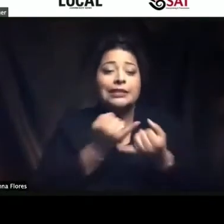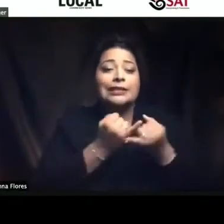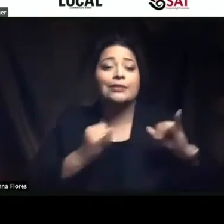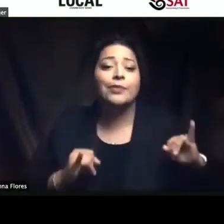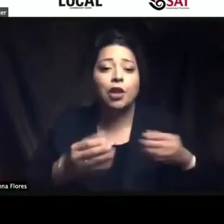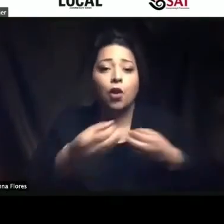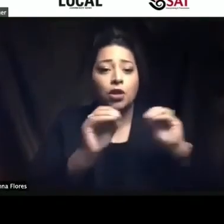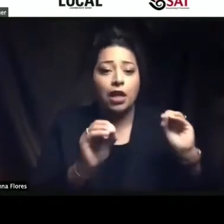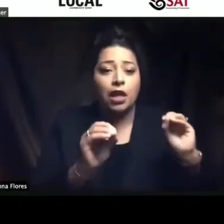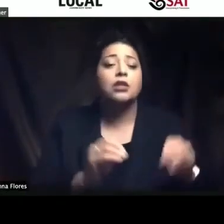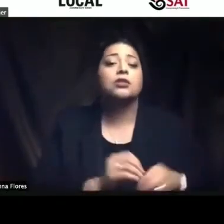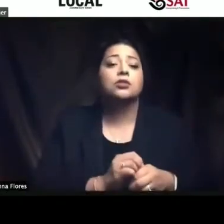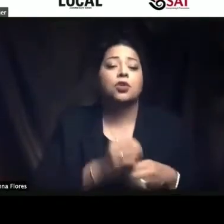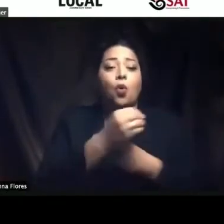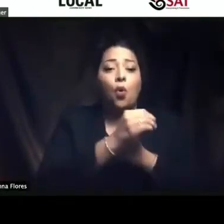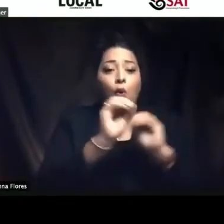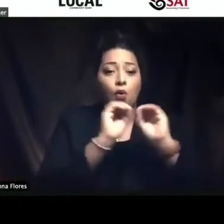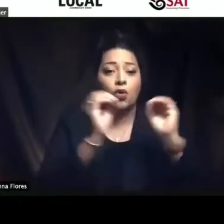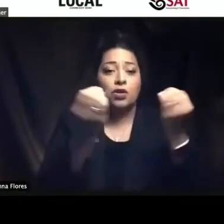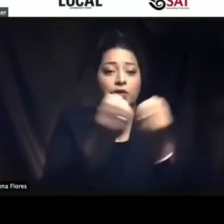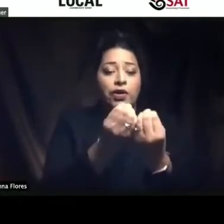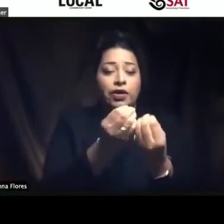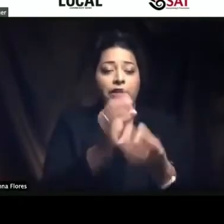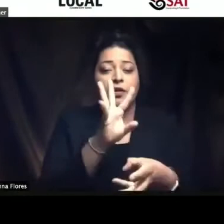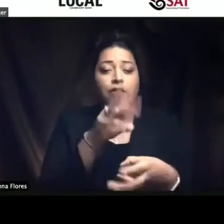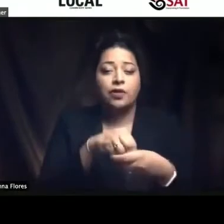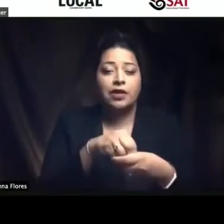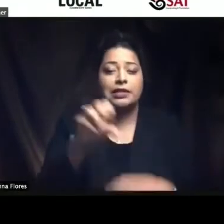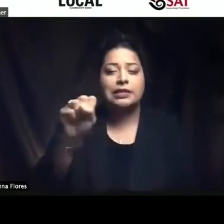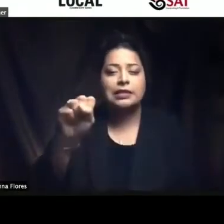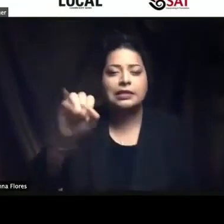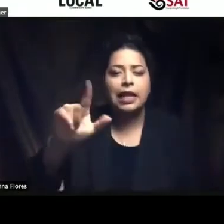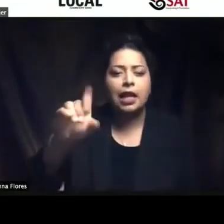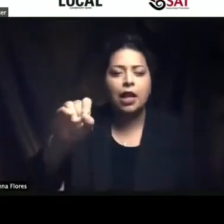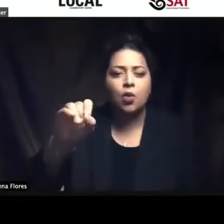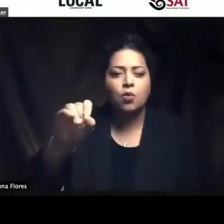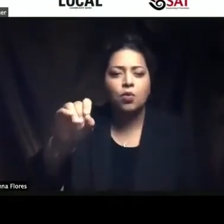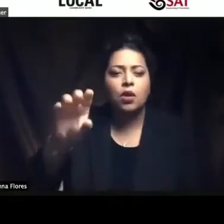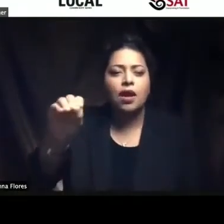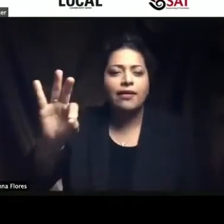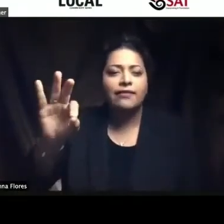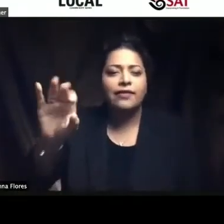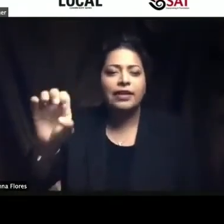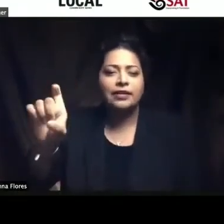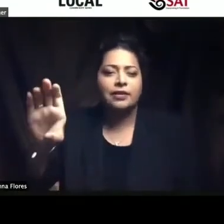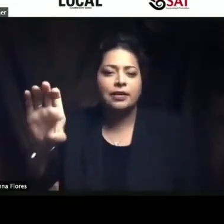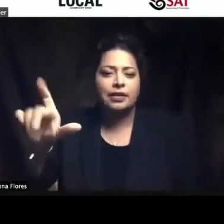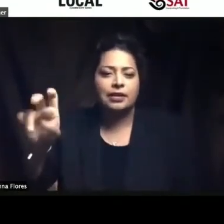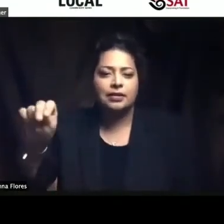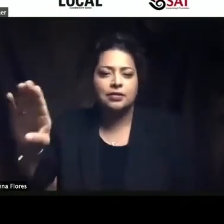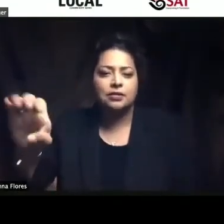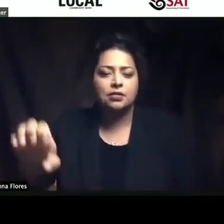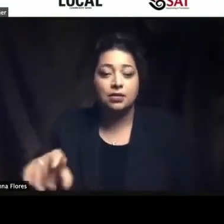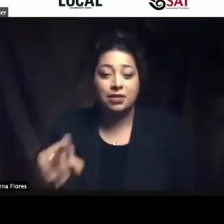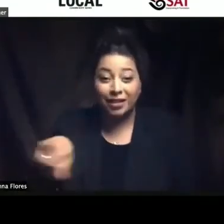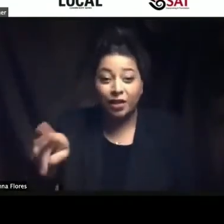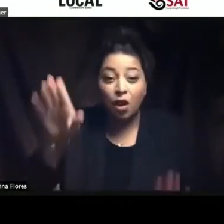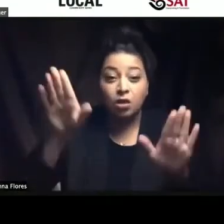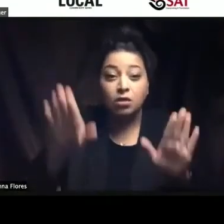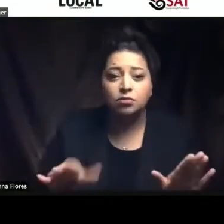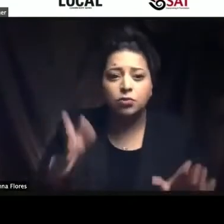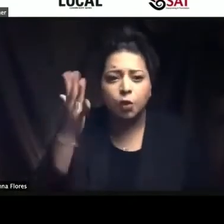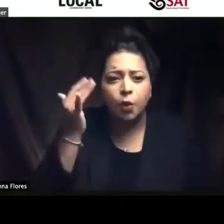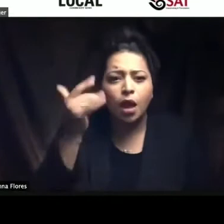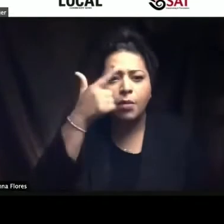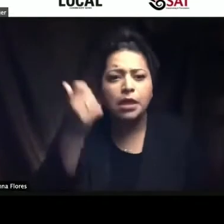organizations operating what I like to call their silos of excellence. And those silos are excellent in name because they help the